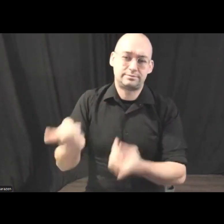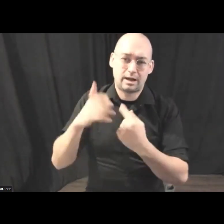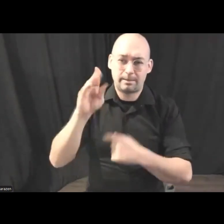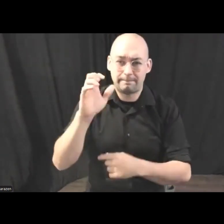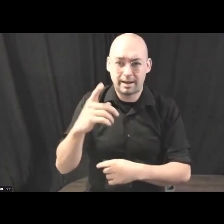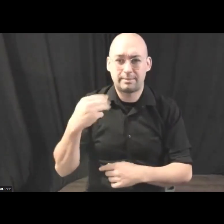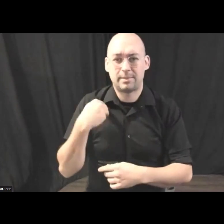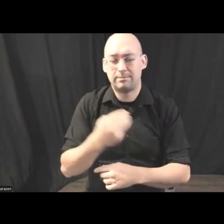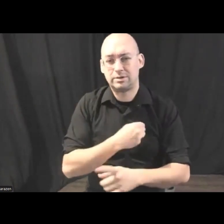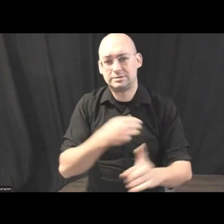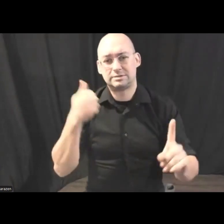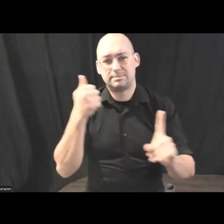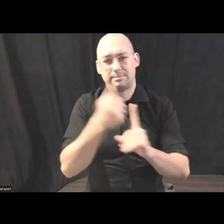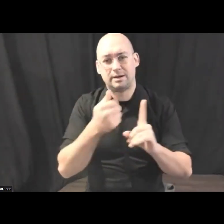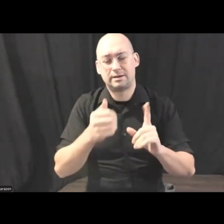Impact Committee.